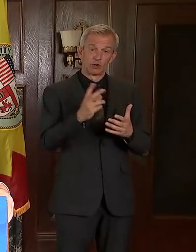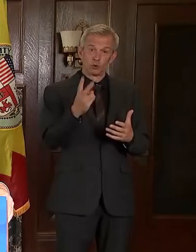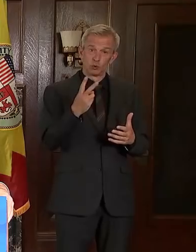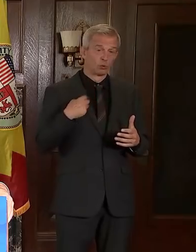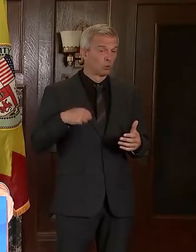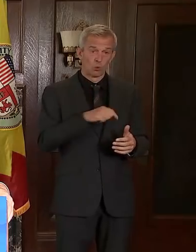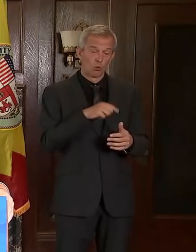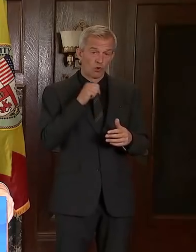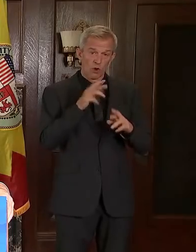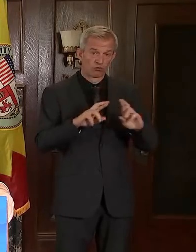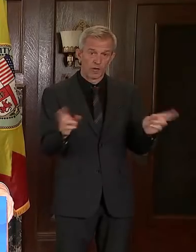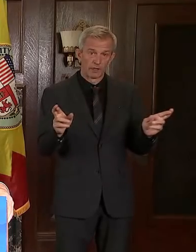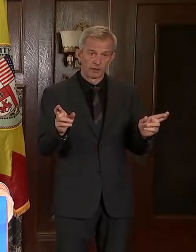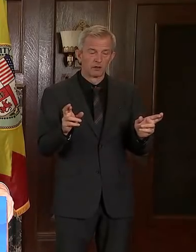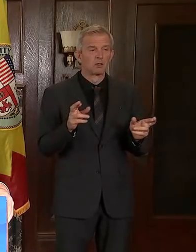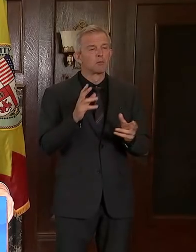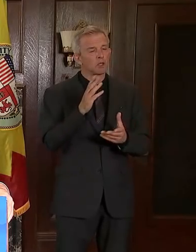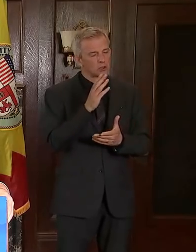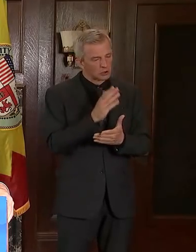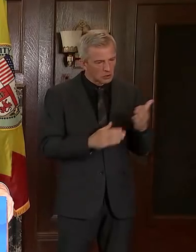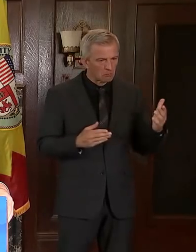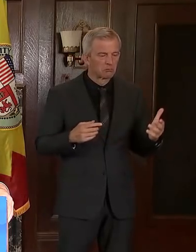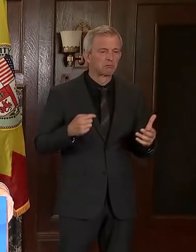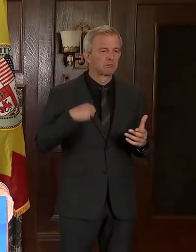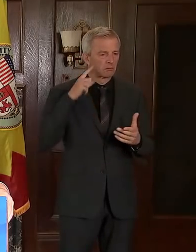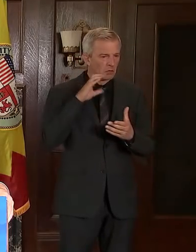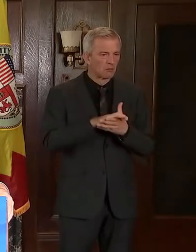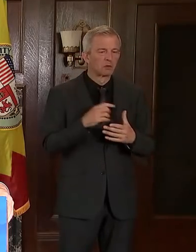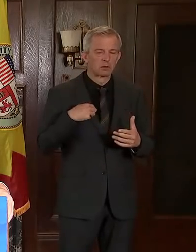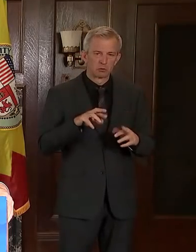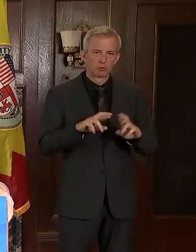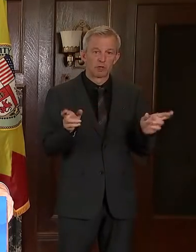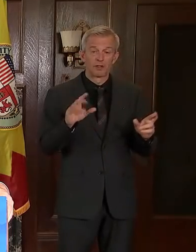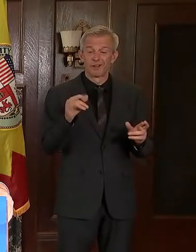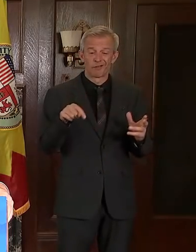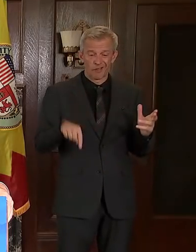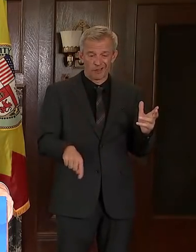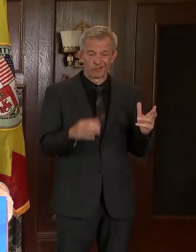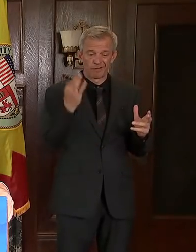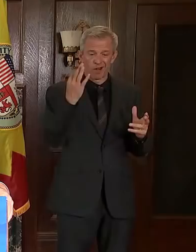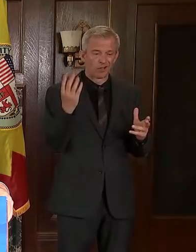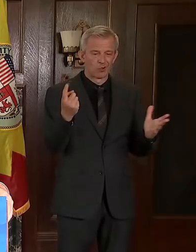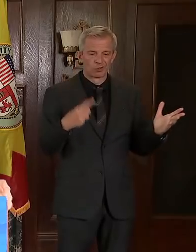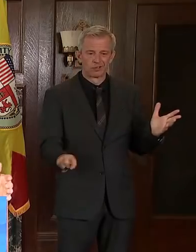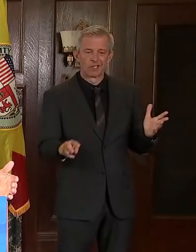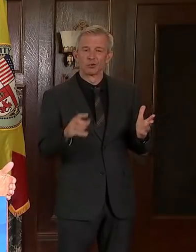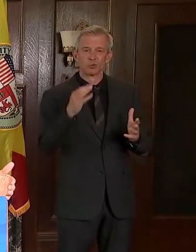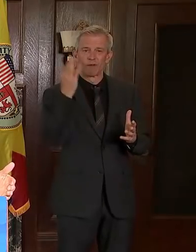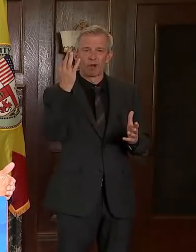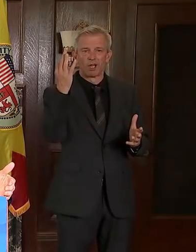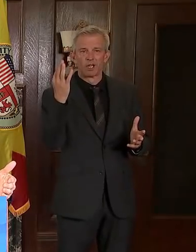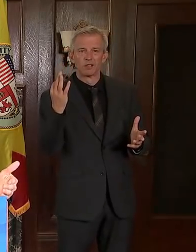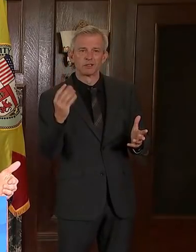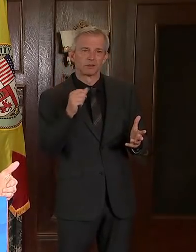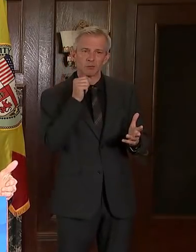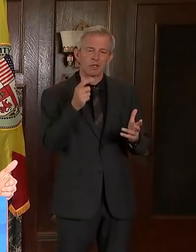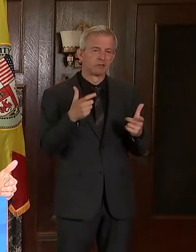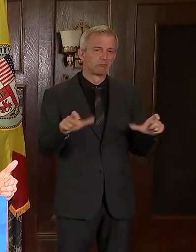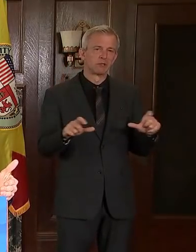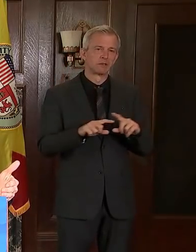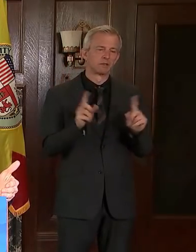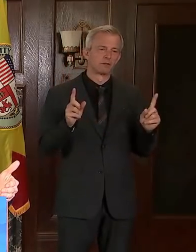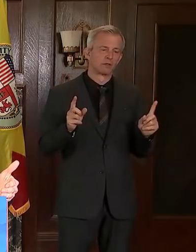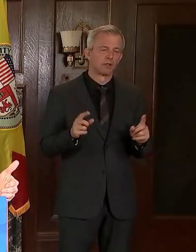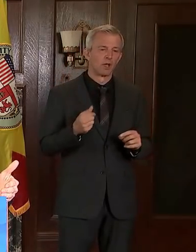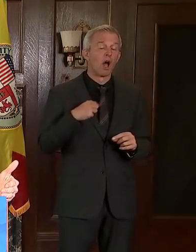But there are things that I believe we are. And whether it was done next Friday or this Friday, to me, wasn't much of a difference. I do believe